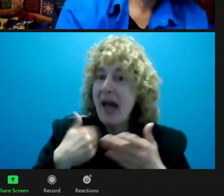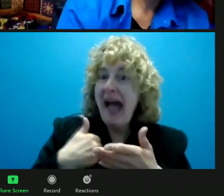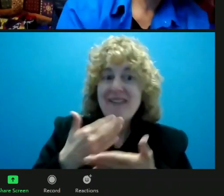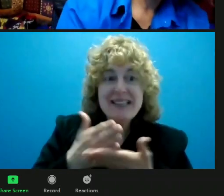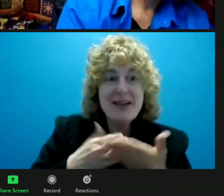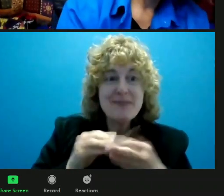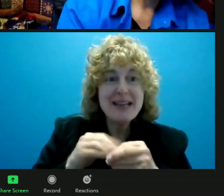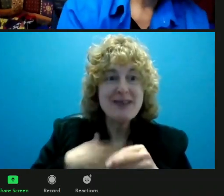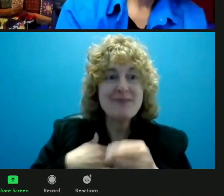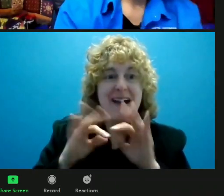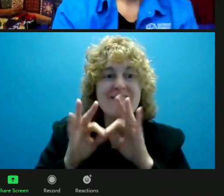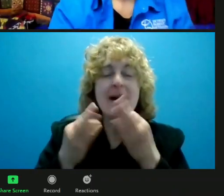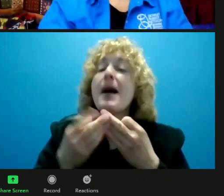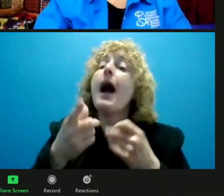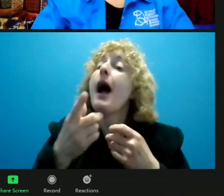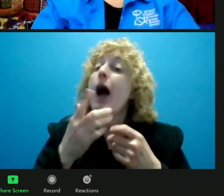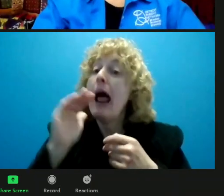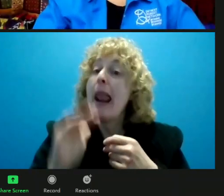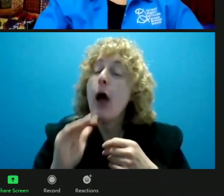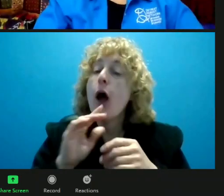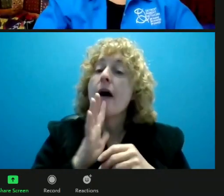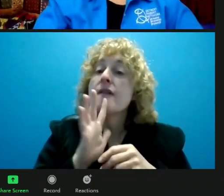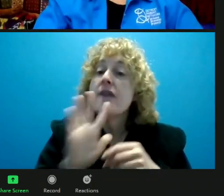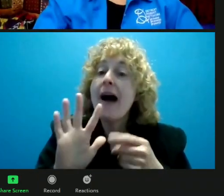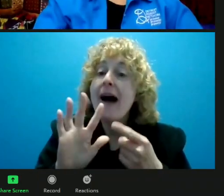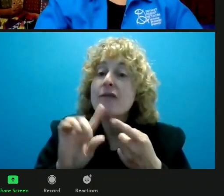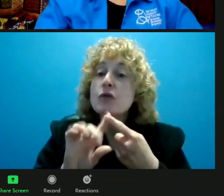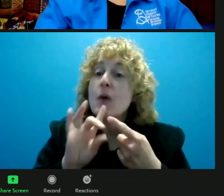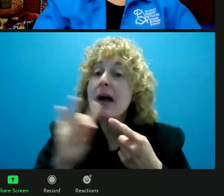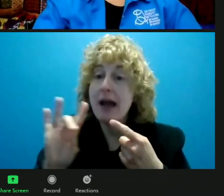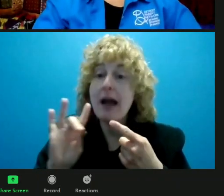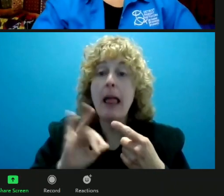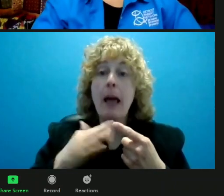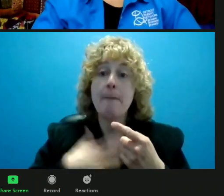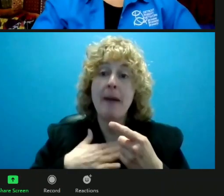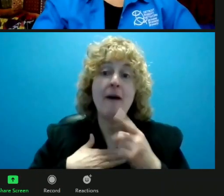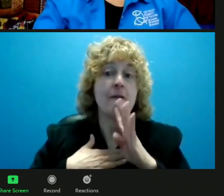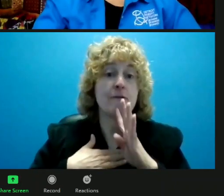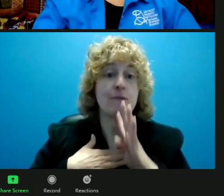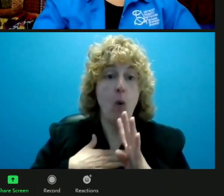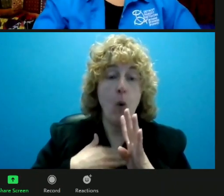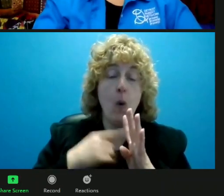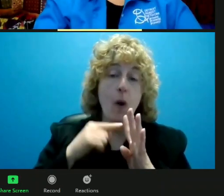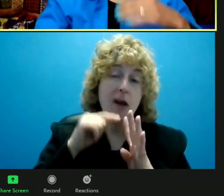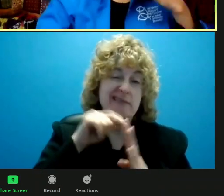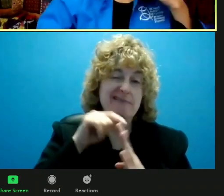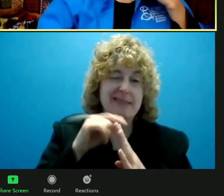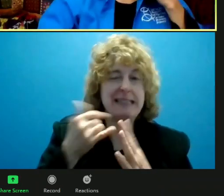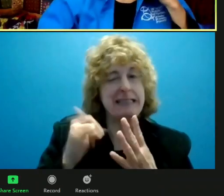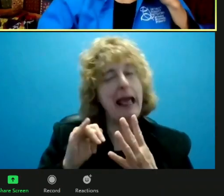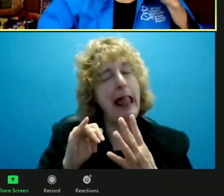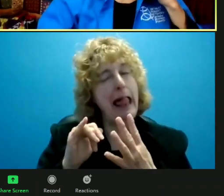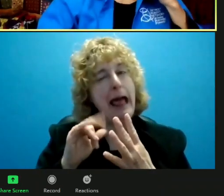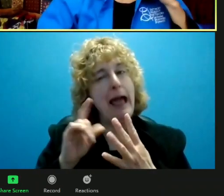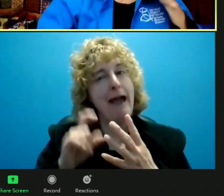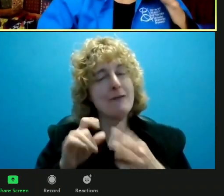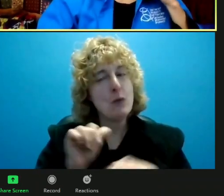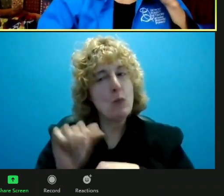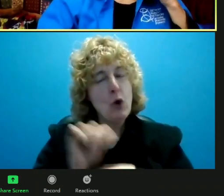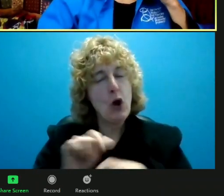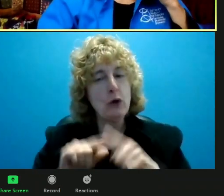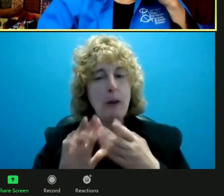little, little putters are five to eight. So like for my four-year-old who's still working on being civilized still, um, you got a little more time